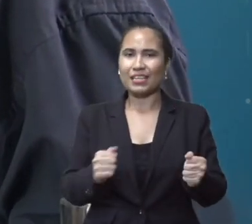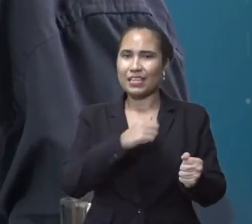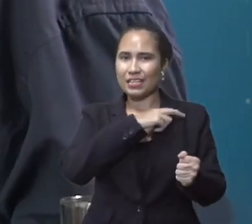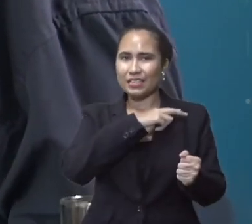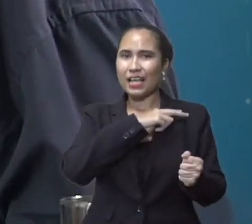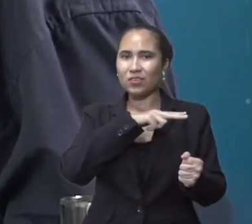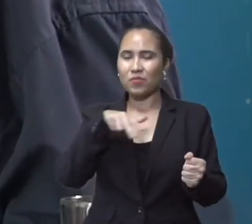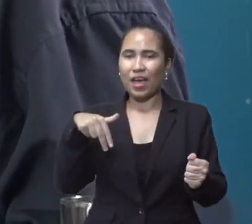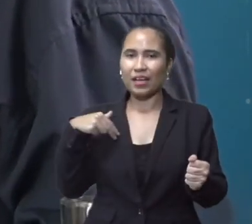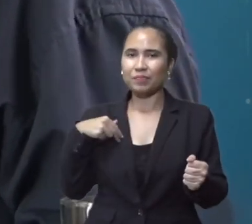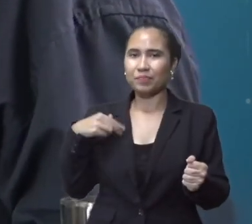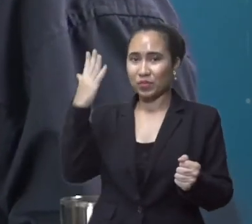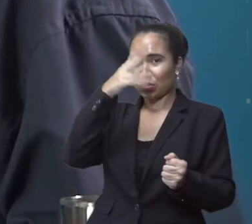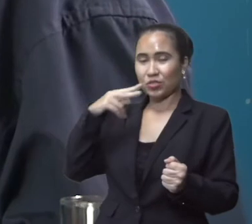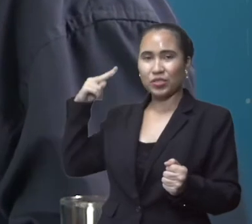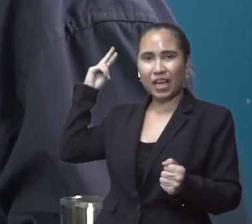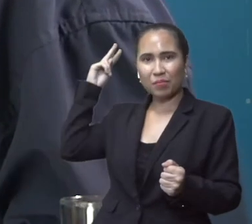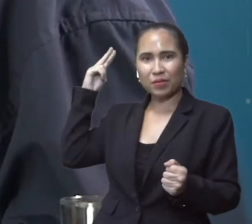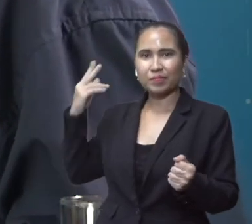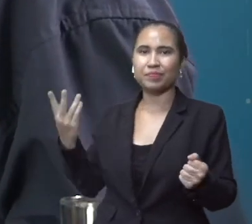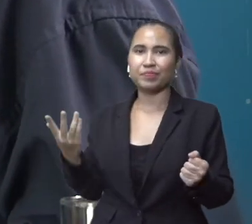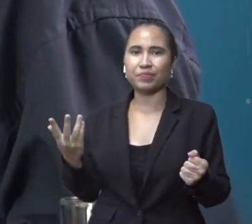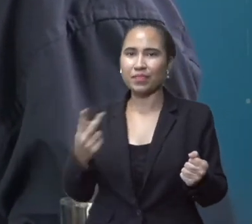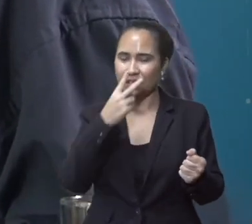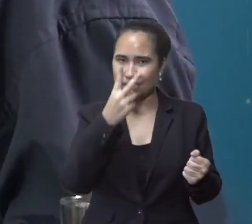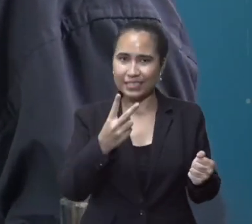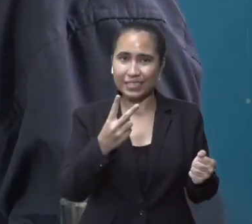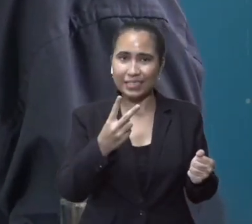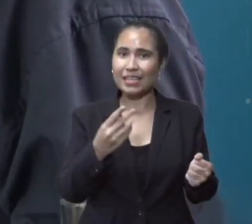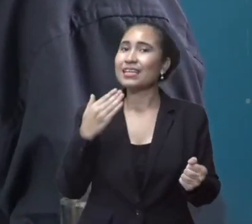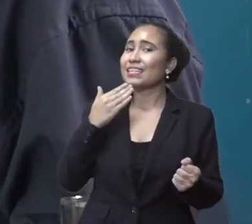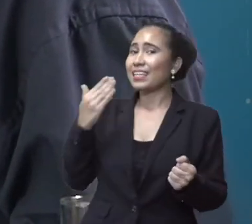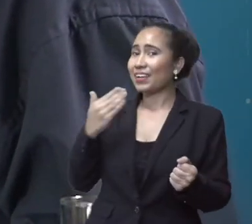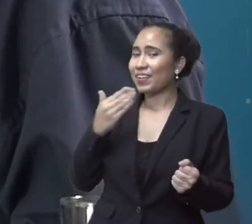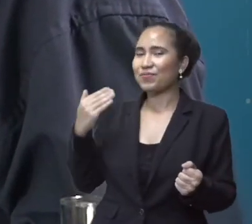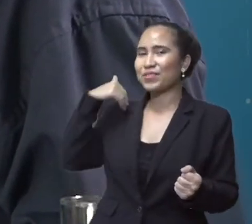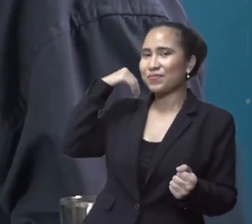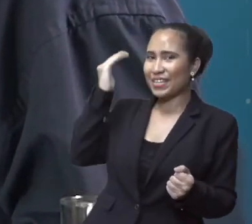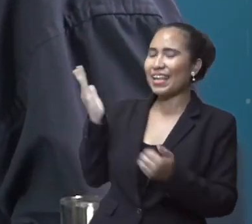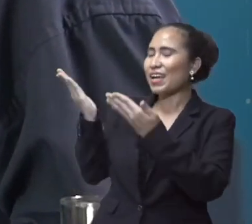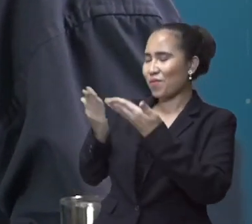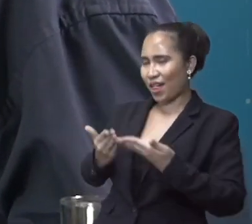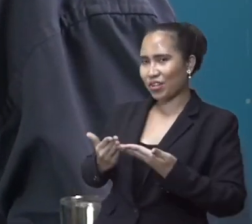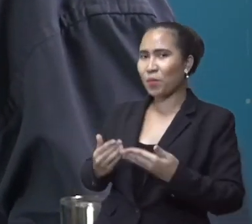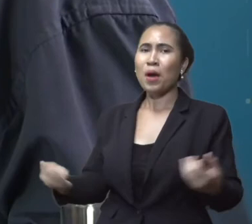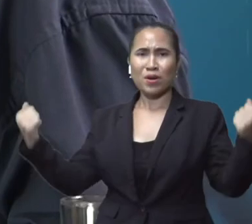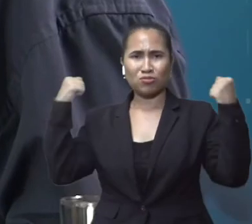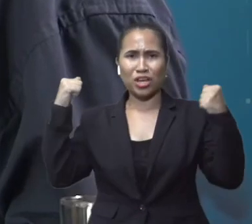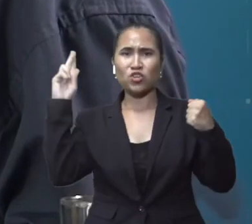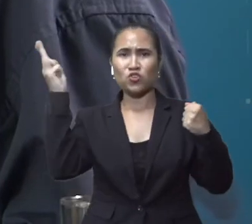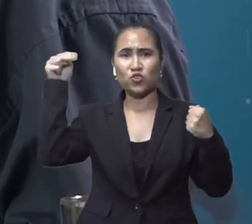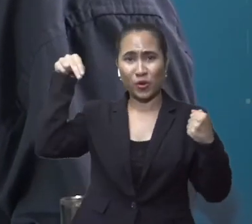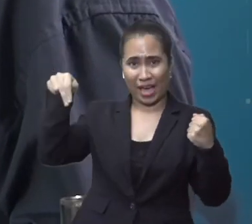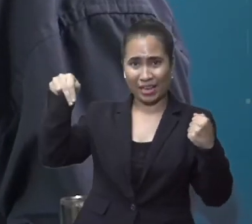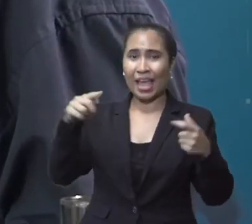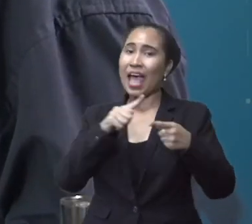speak, because Suriname obviously is hosting us, so we need to thank Suriname for its generosity, but also to strengthen